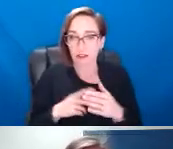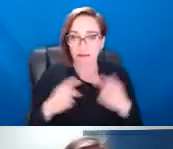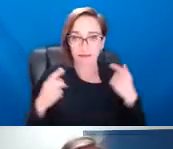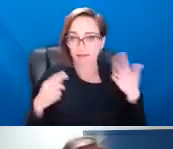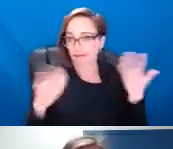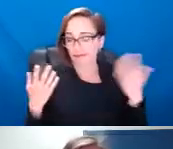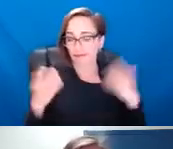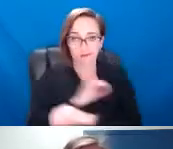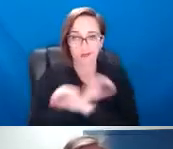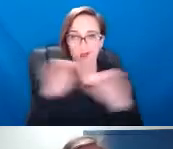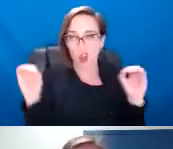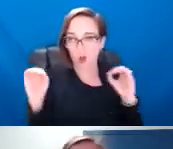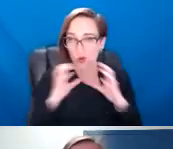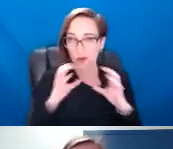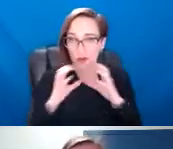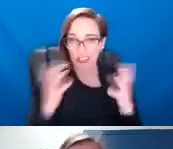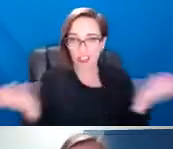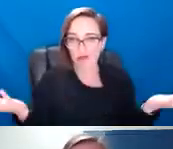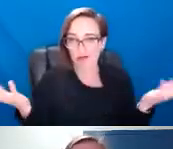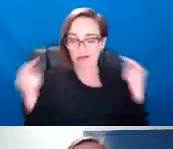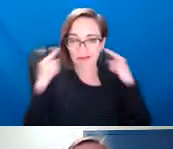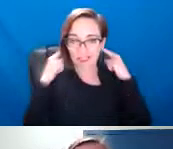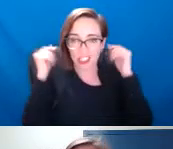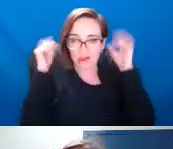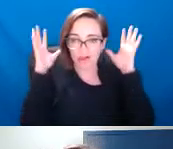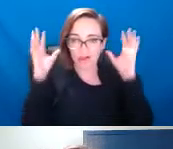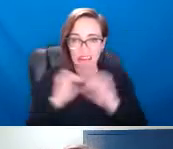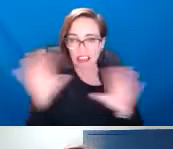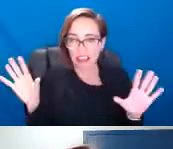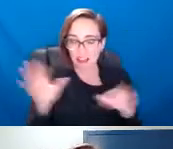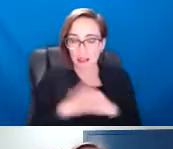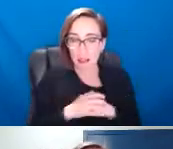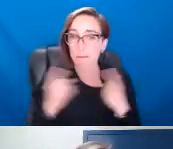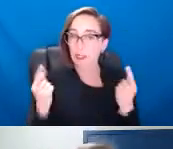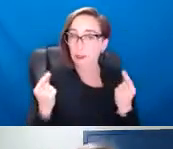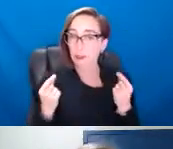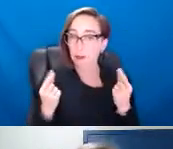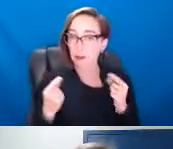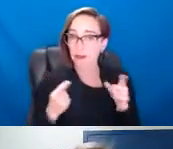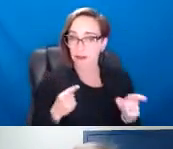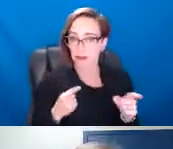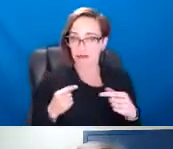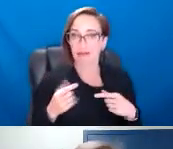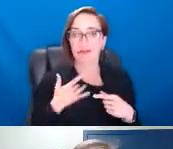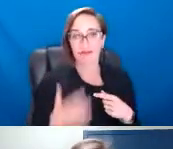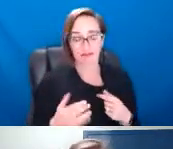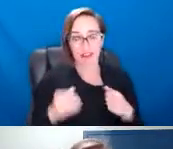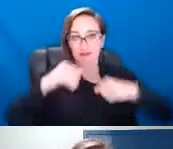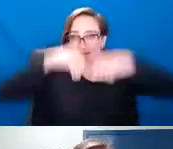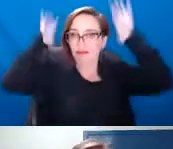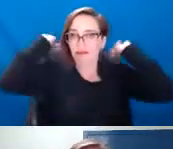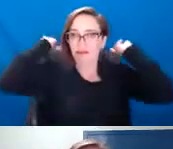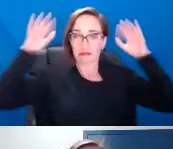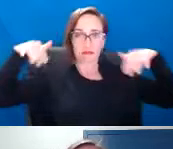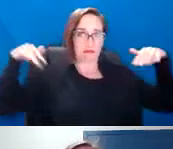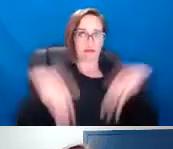are out, she's not able to hear anything. What does she do? She panics. She panics. Anything